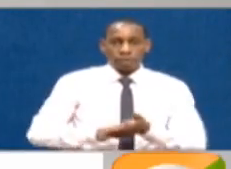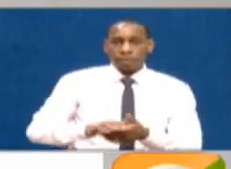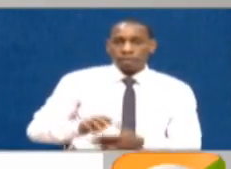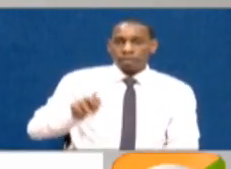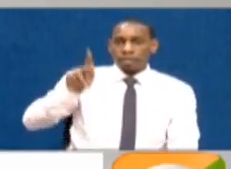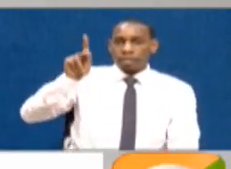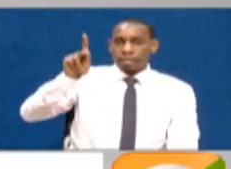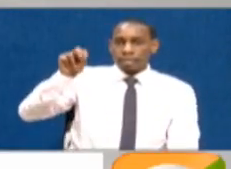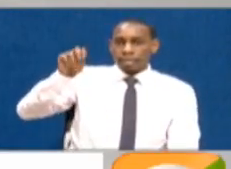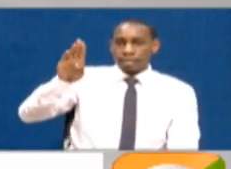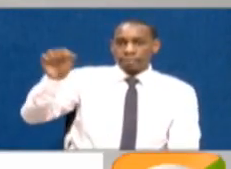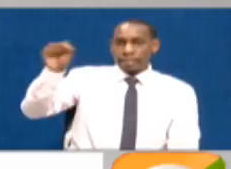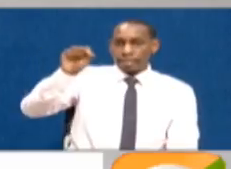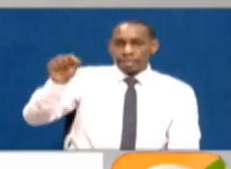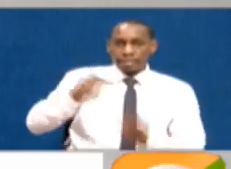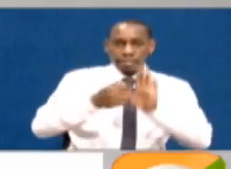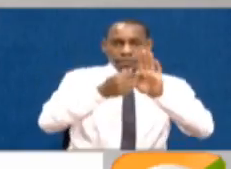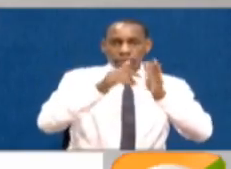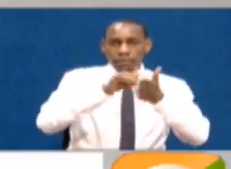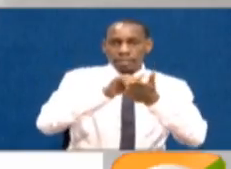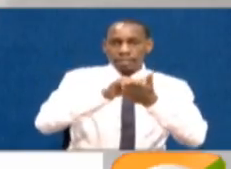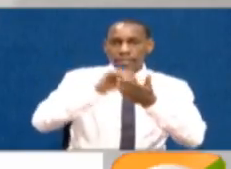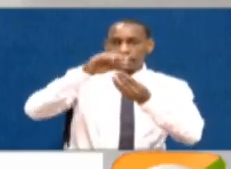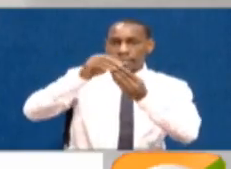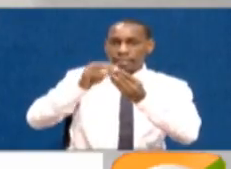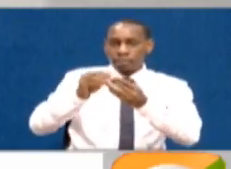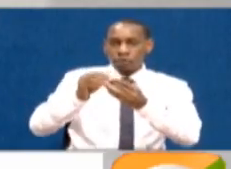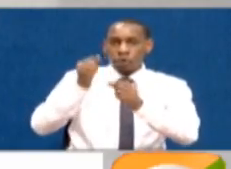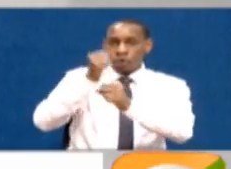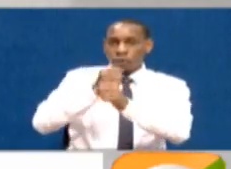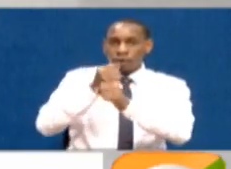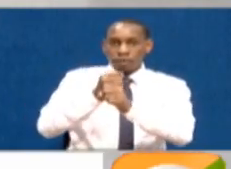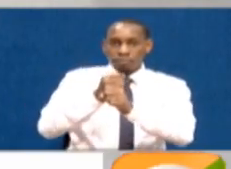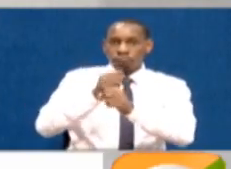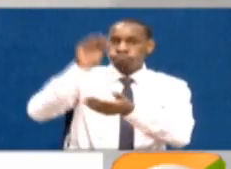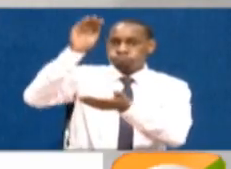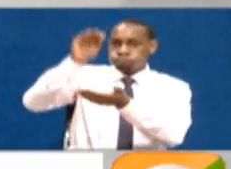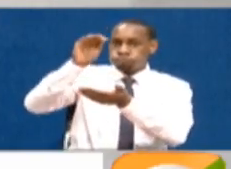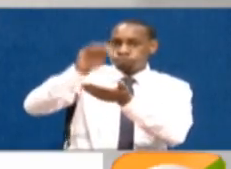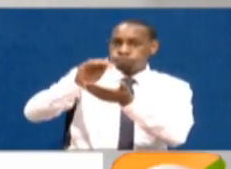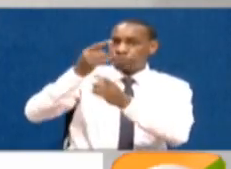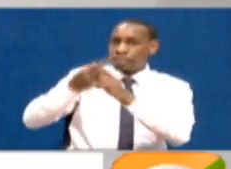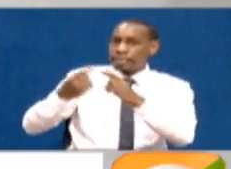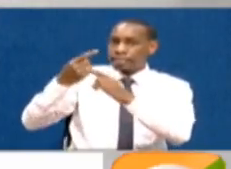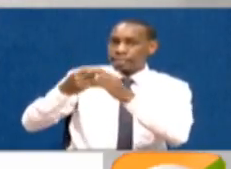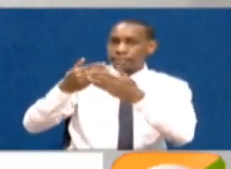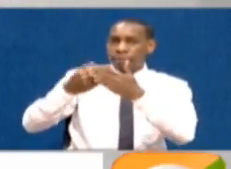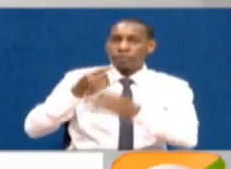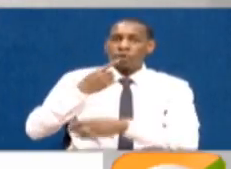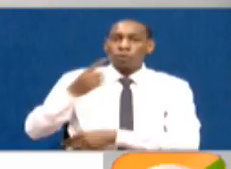National Bureau of Statistics indicates that creation of formal jobs has been decreasing over the years, from